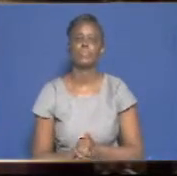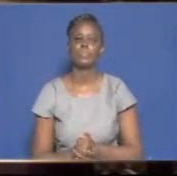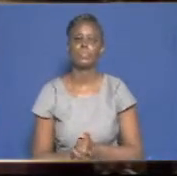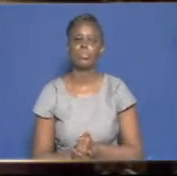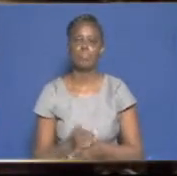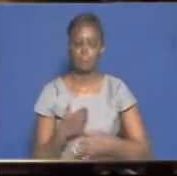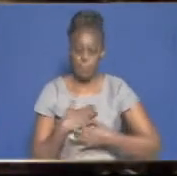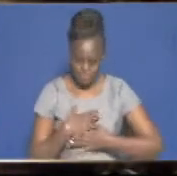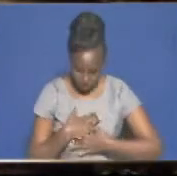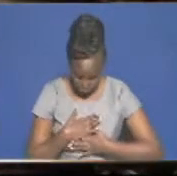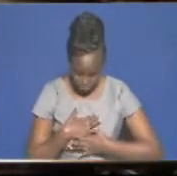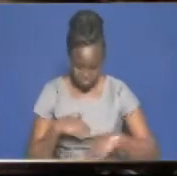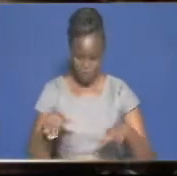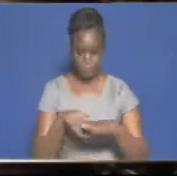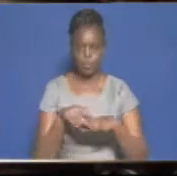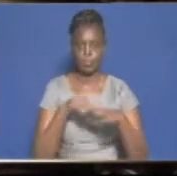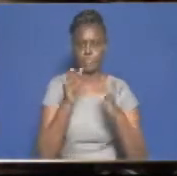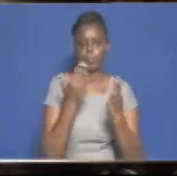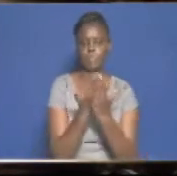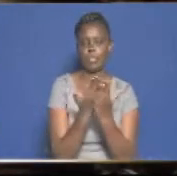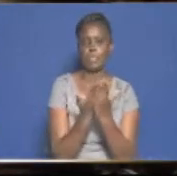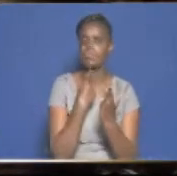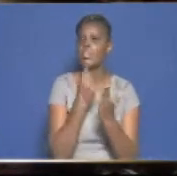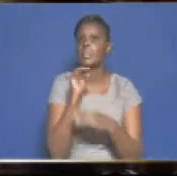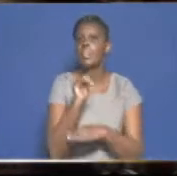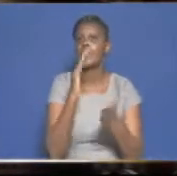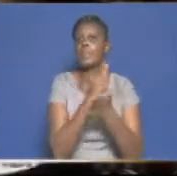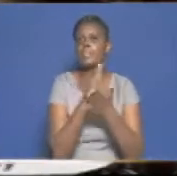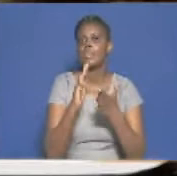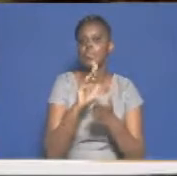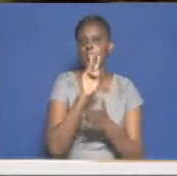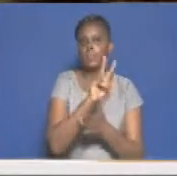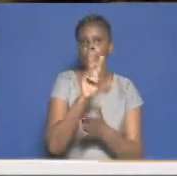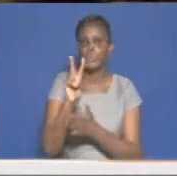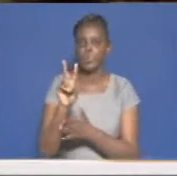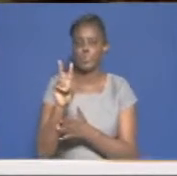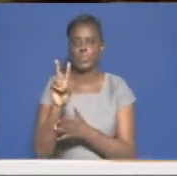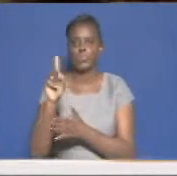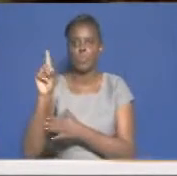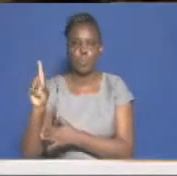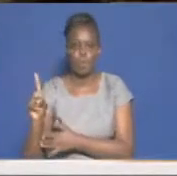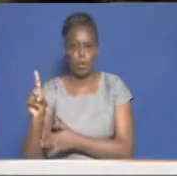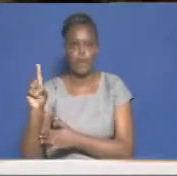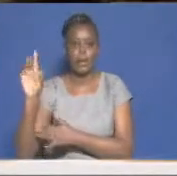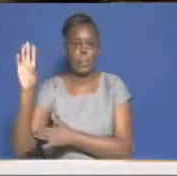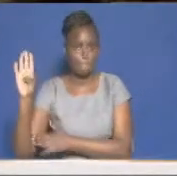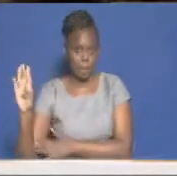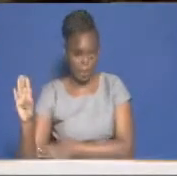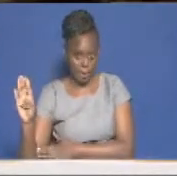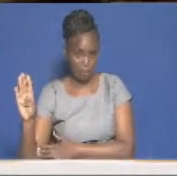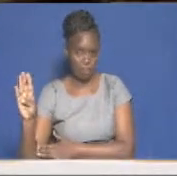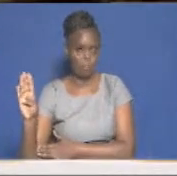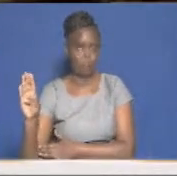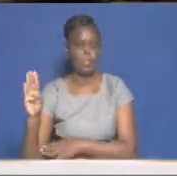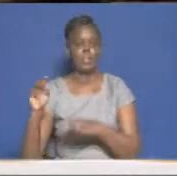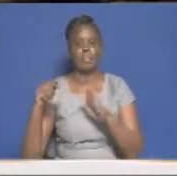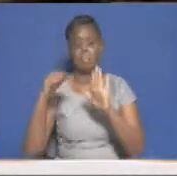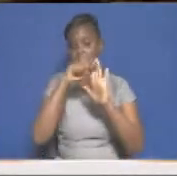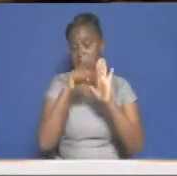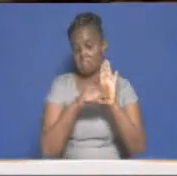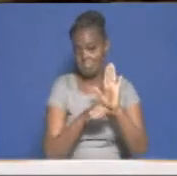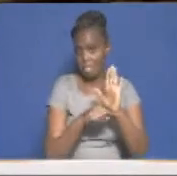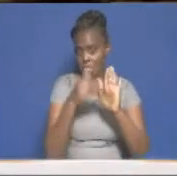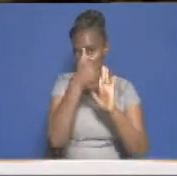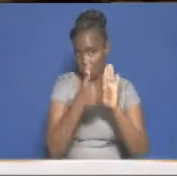Honourable members, the petitioners argue that Section 22, Subsection 1, Paragraph B are unconstitutional